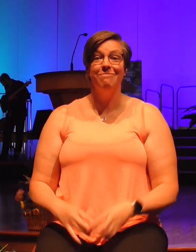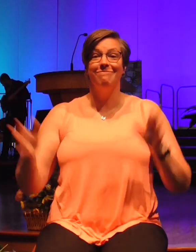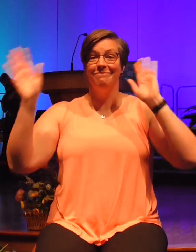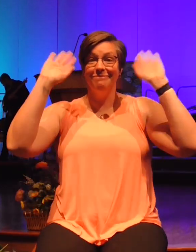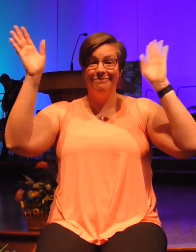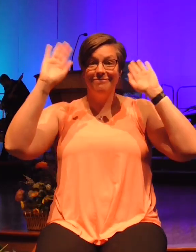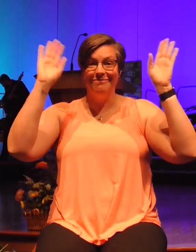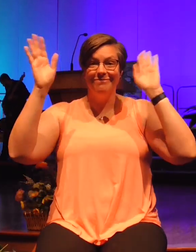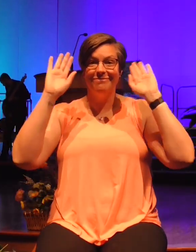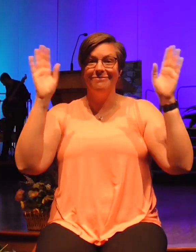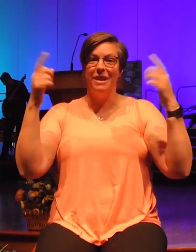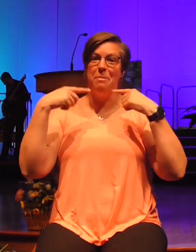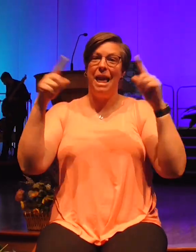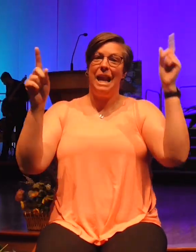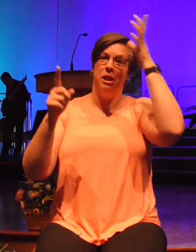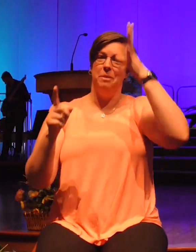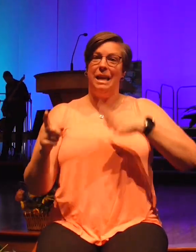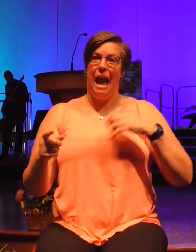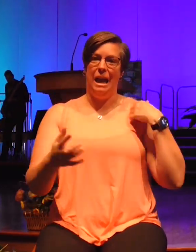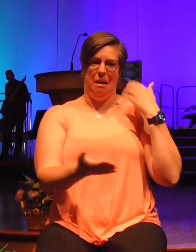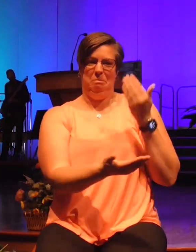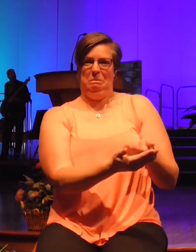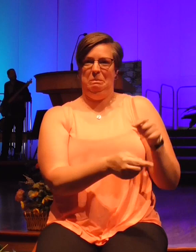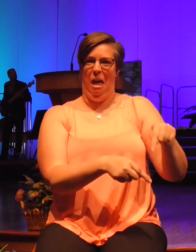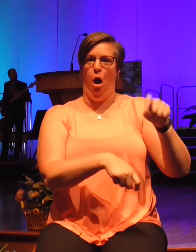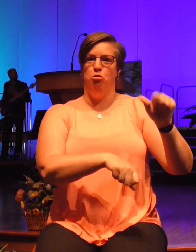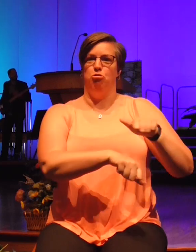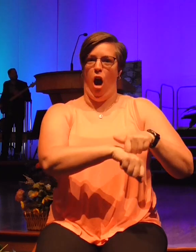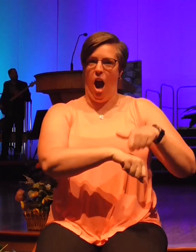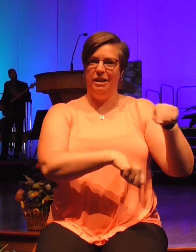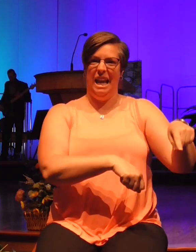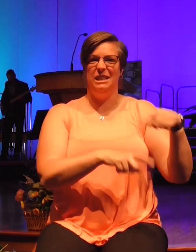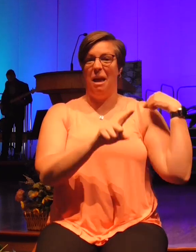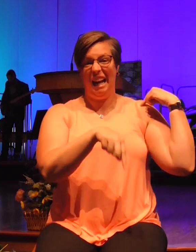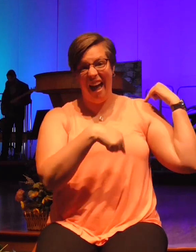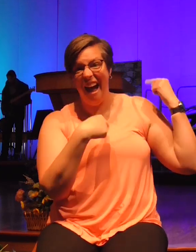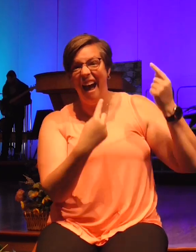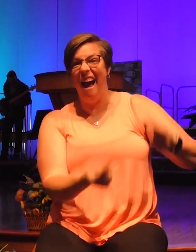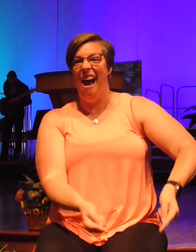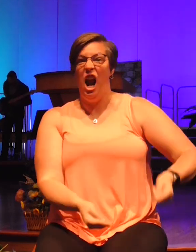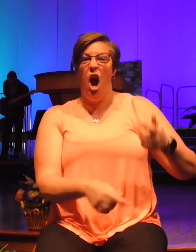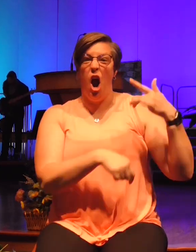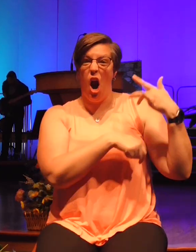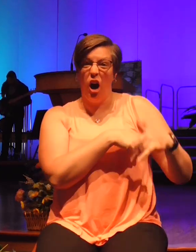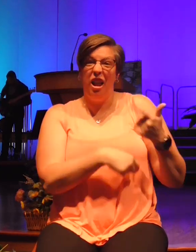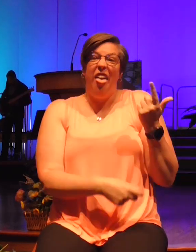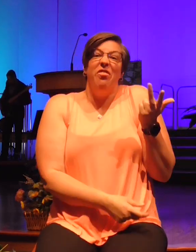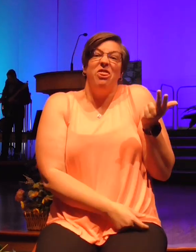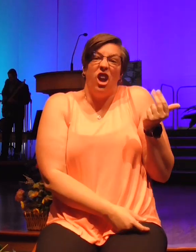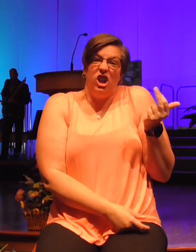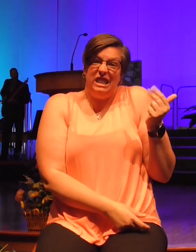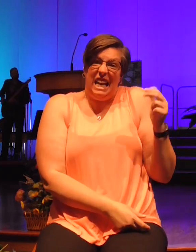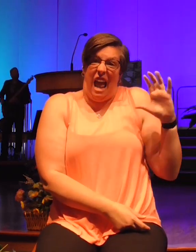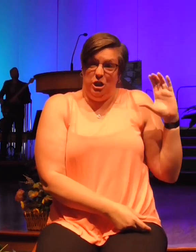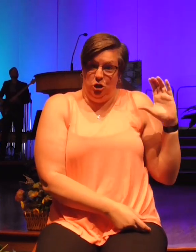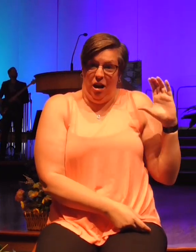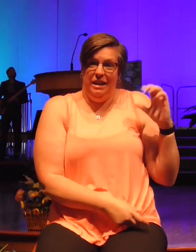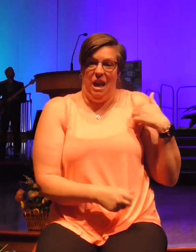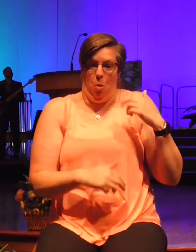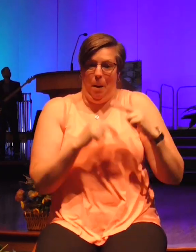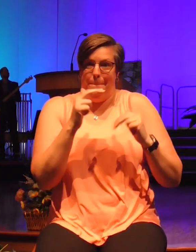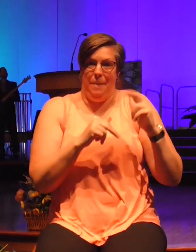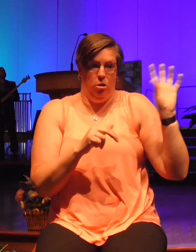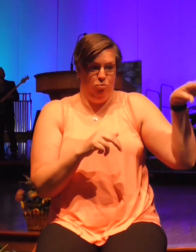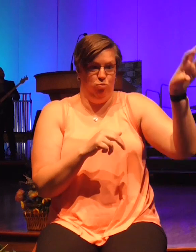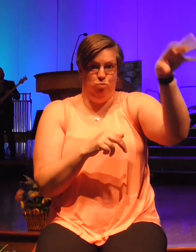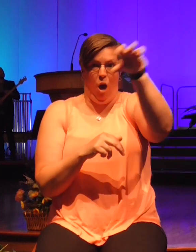Hey, it's the announcement guy. I'm by one of my favorite rocks here. This rock has been here since the early 1300s, and we just built the rest of the campus around it.